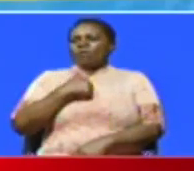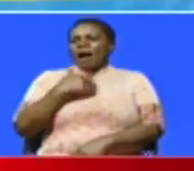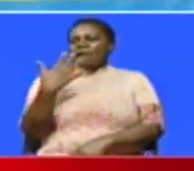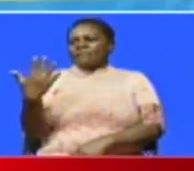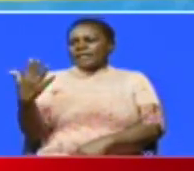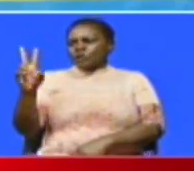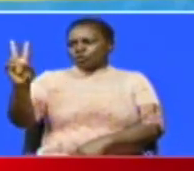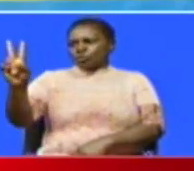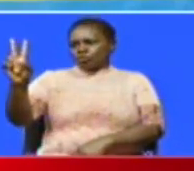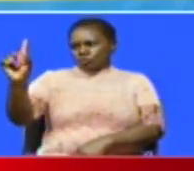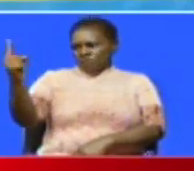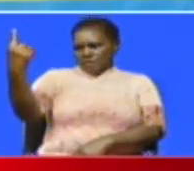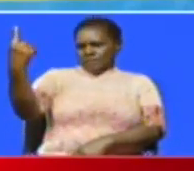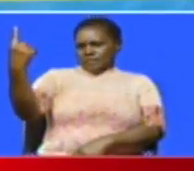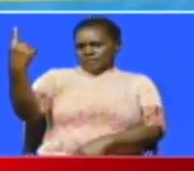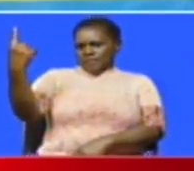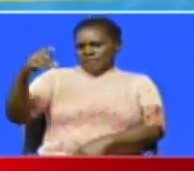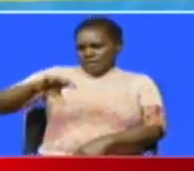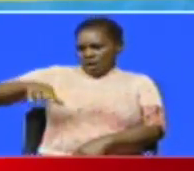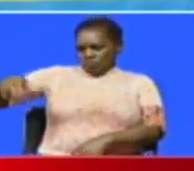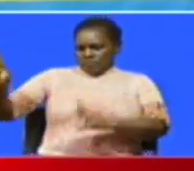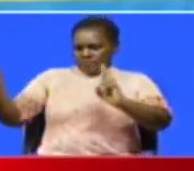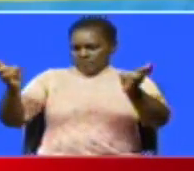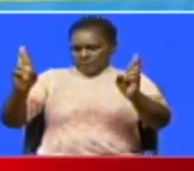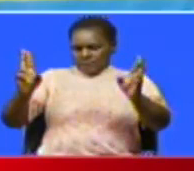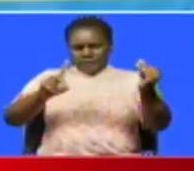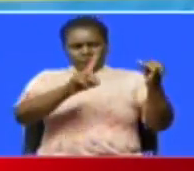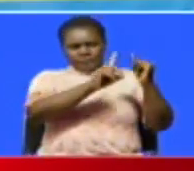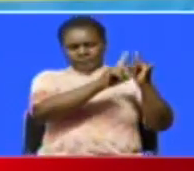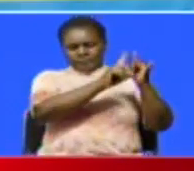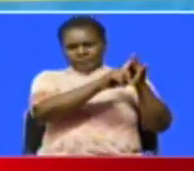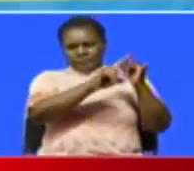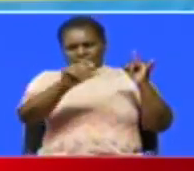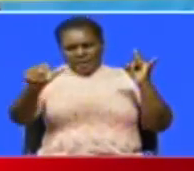things happen. One of them is county preparedness, and the other